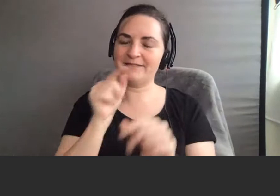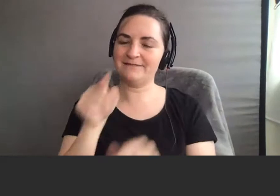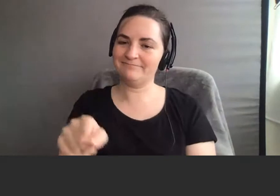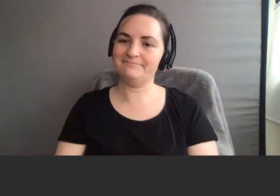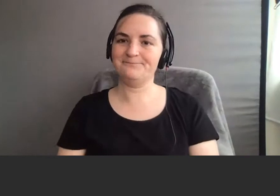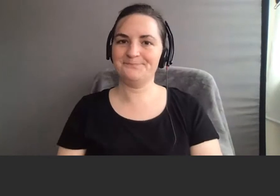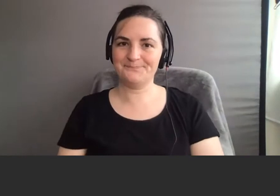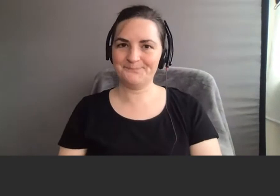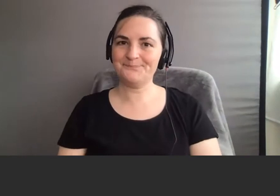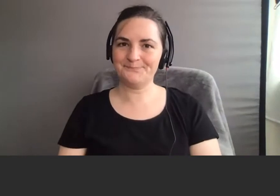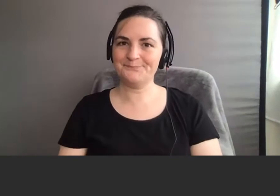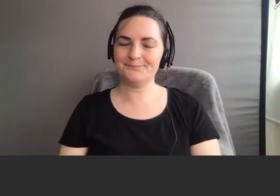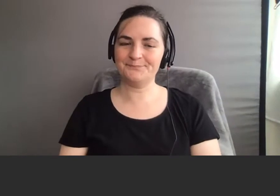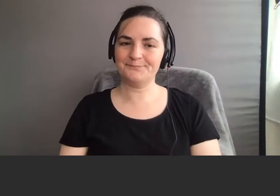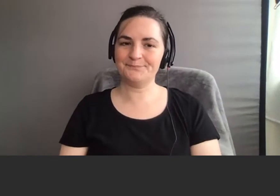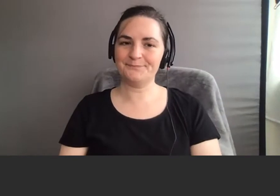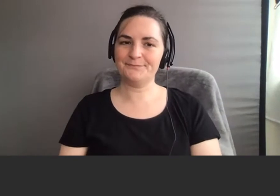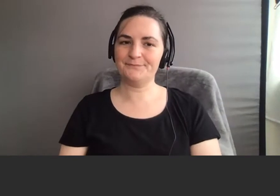Okay.